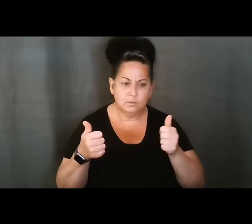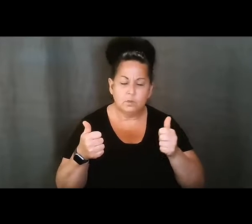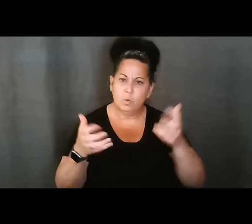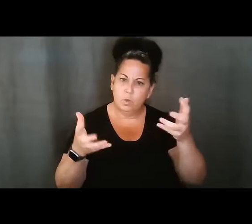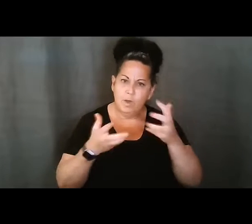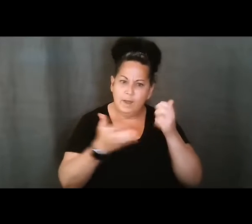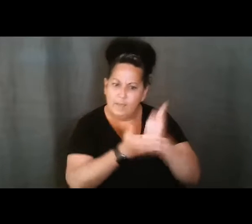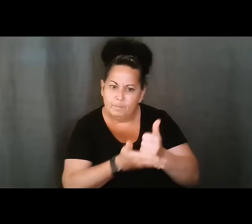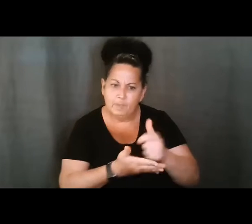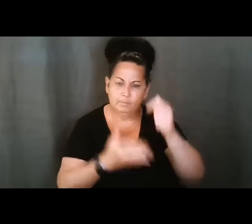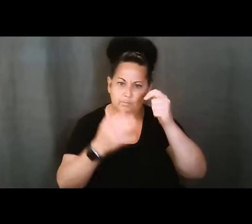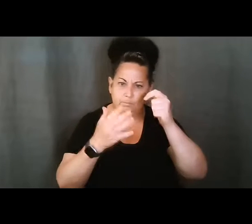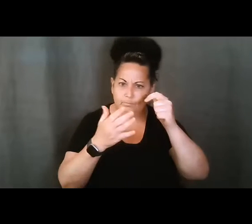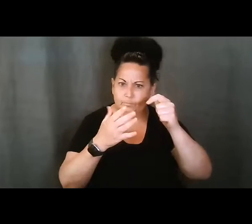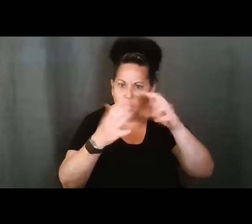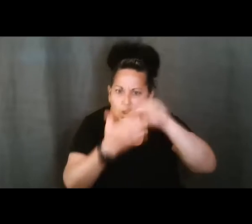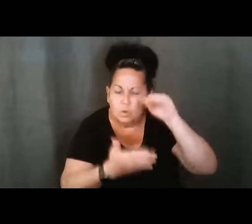not failure.